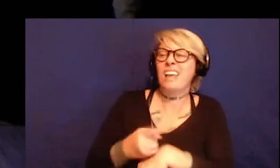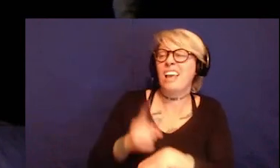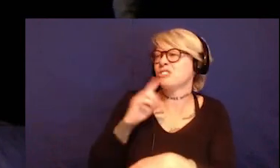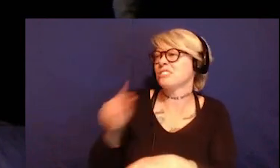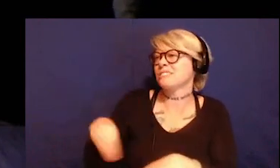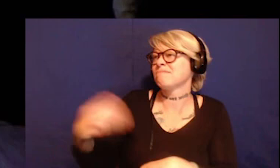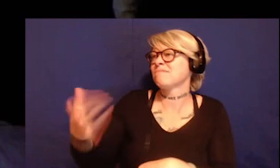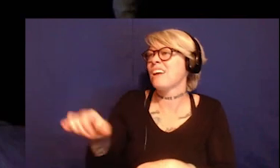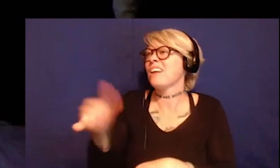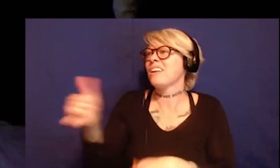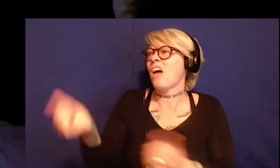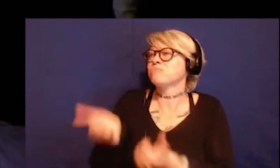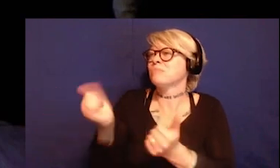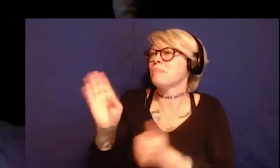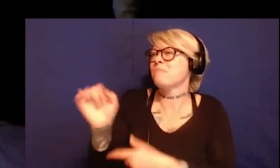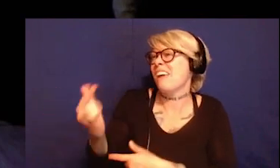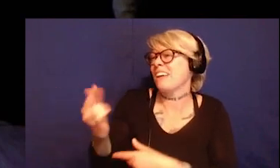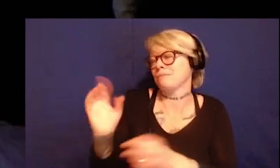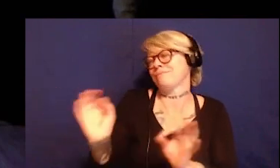bag. It was nothing.